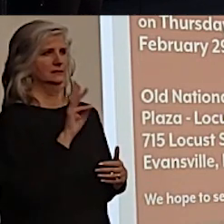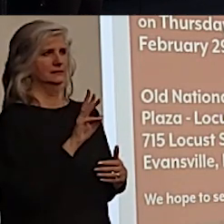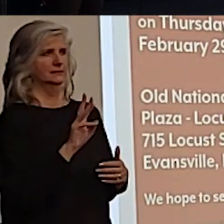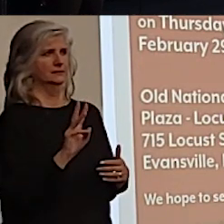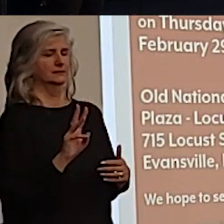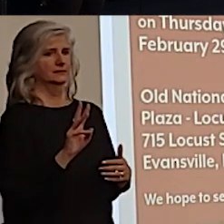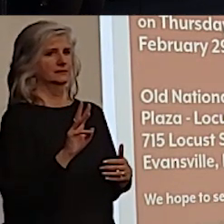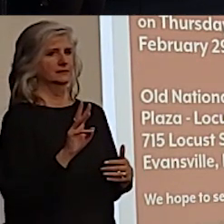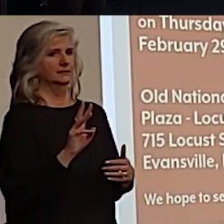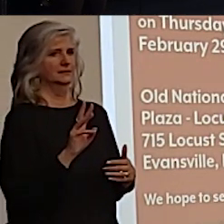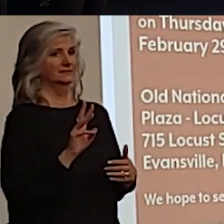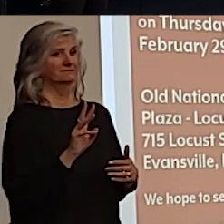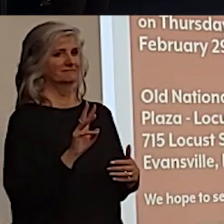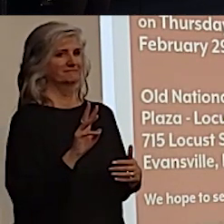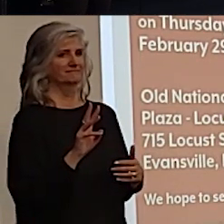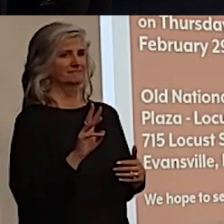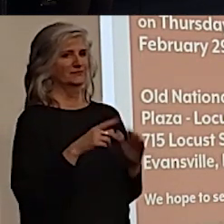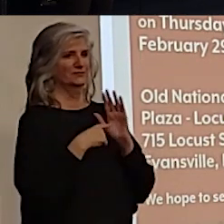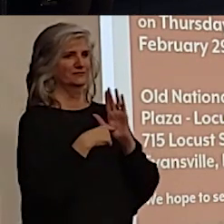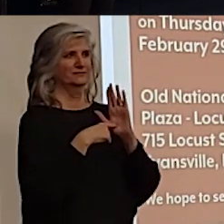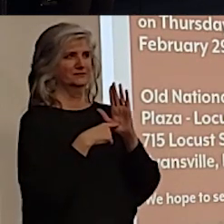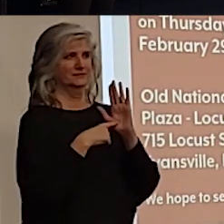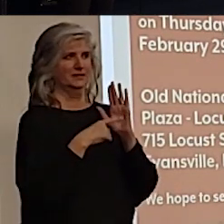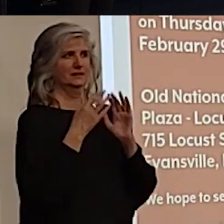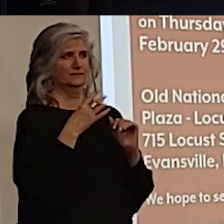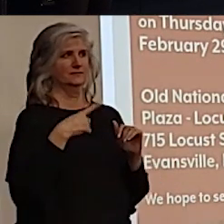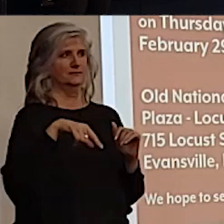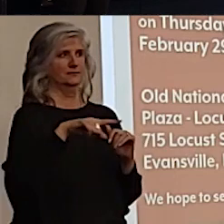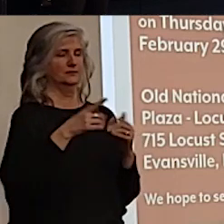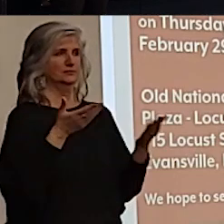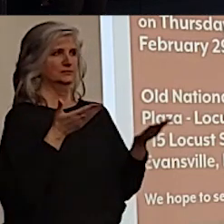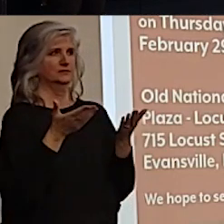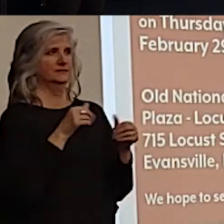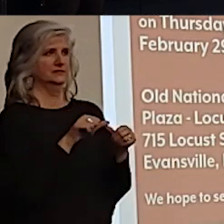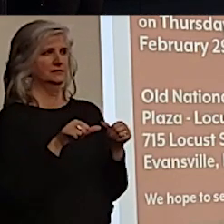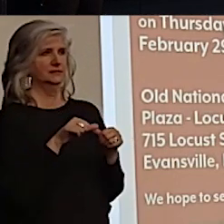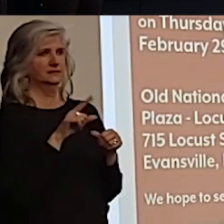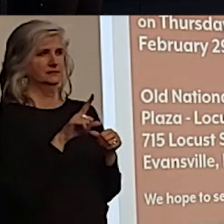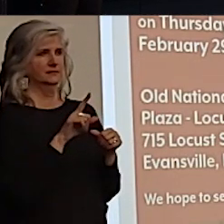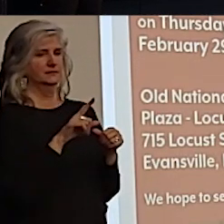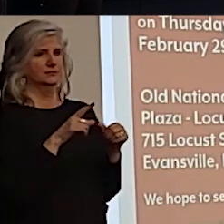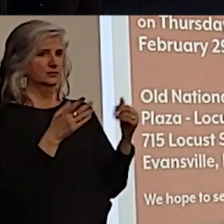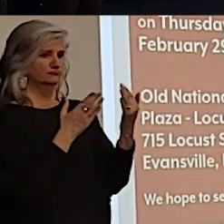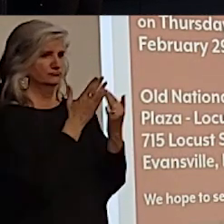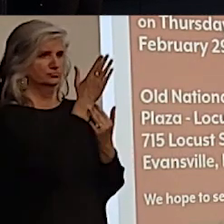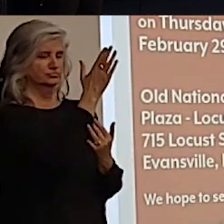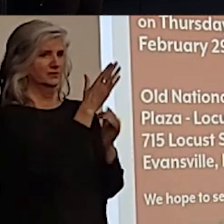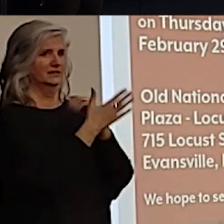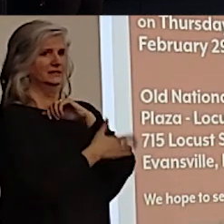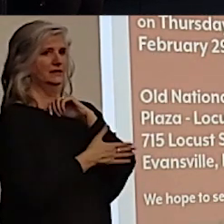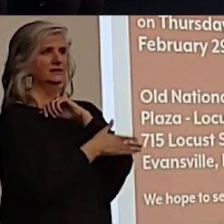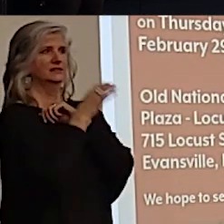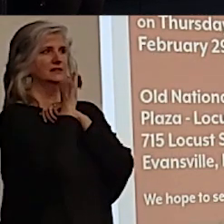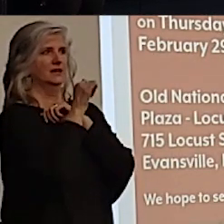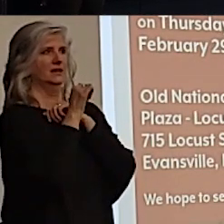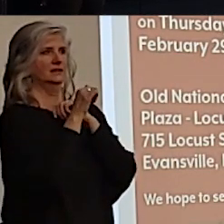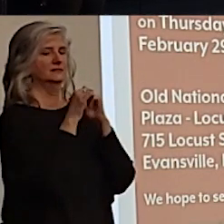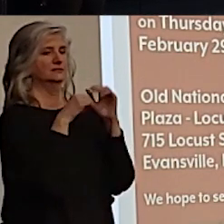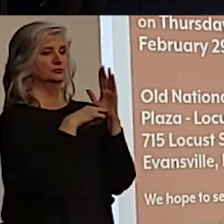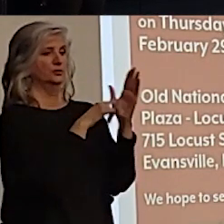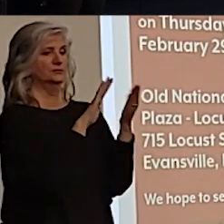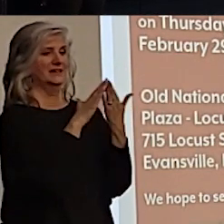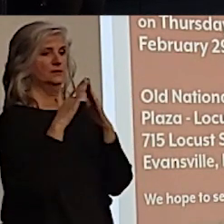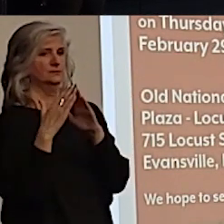website, your representation of those service areas shows them cutting through the counties, but it doesn't show towns and